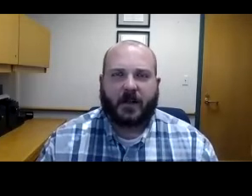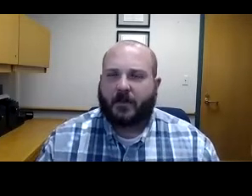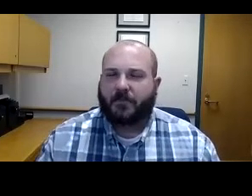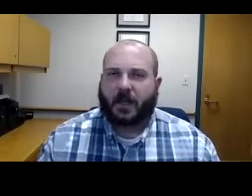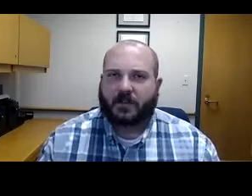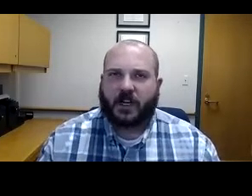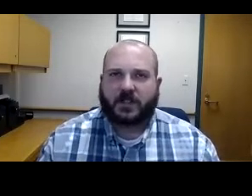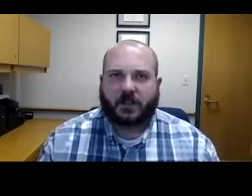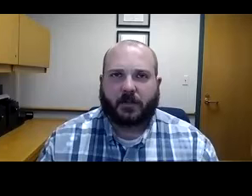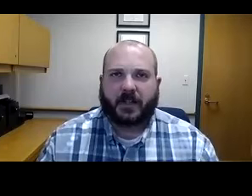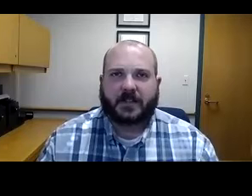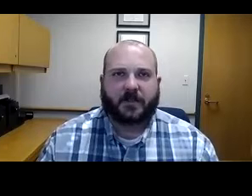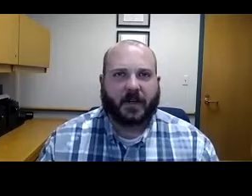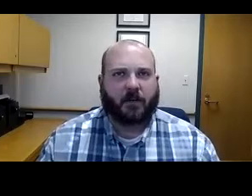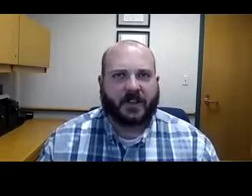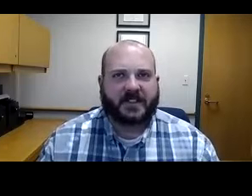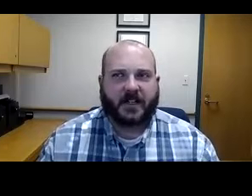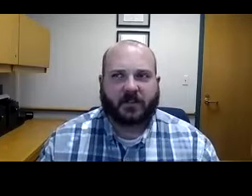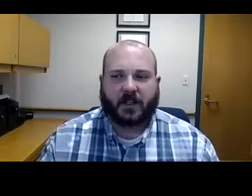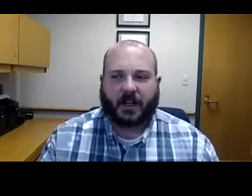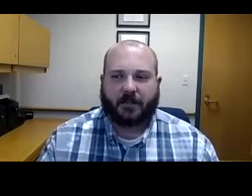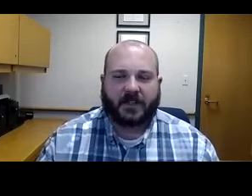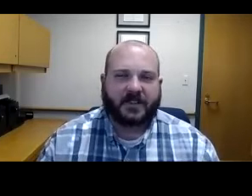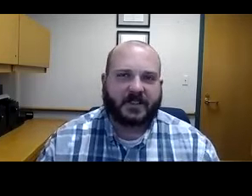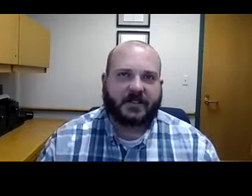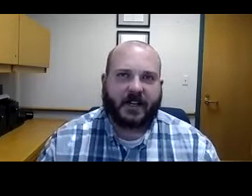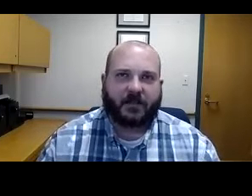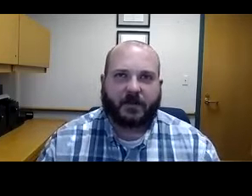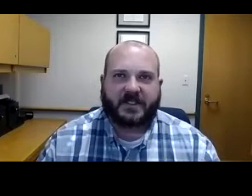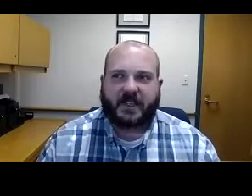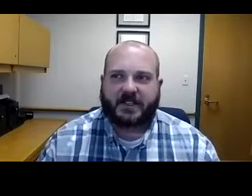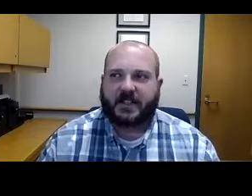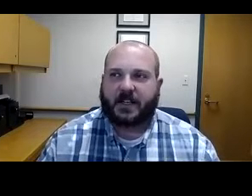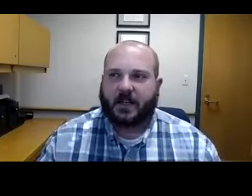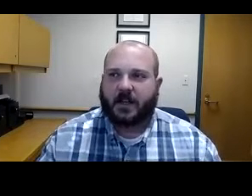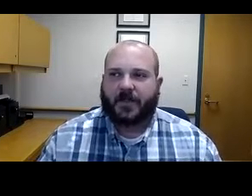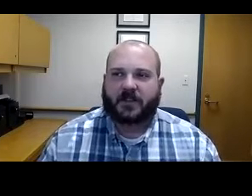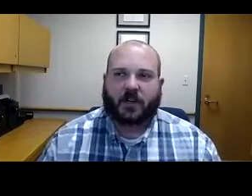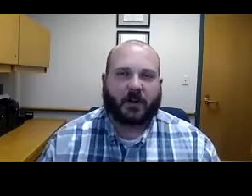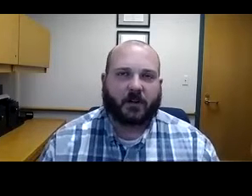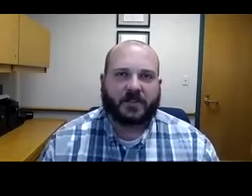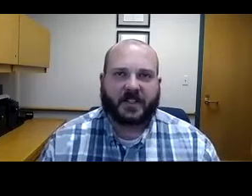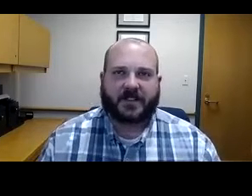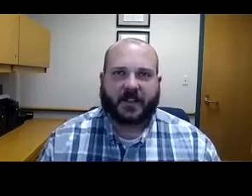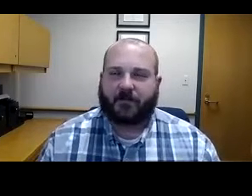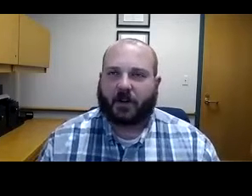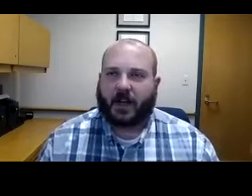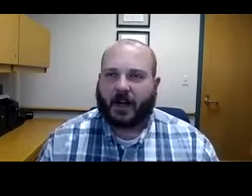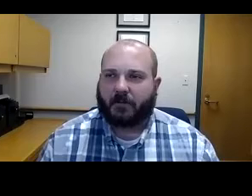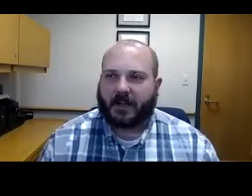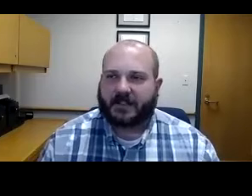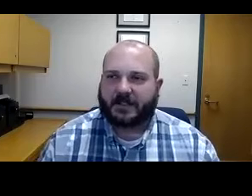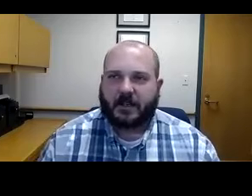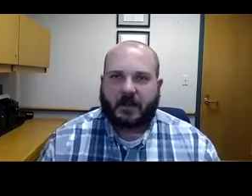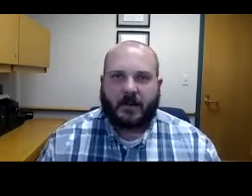data change a little bit depending on what site you're looking at, but this is data from the CDC that's showing Wisconsin at very